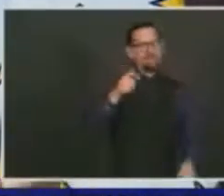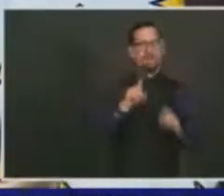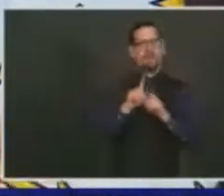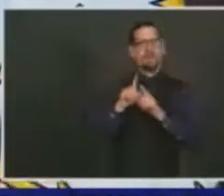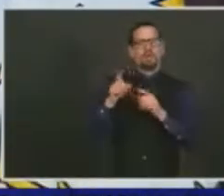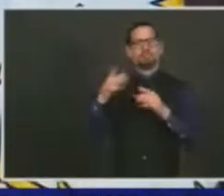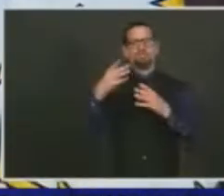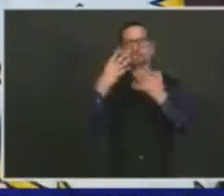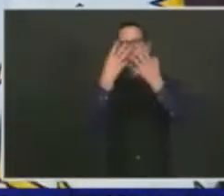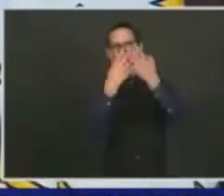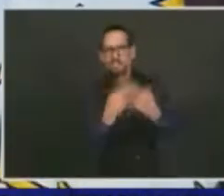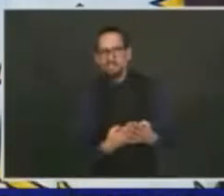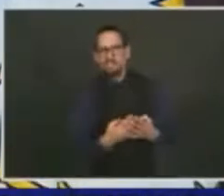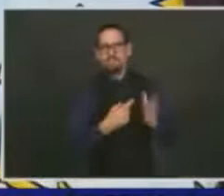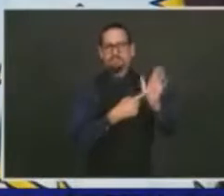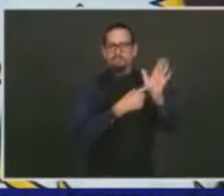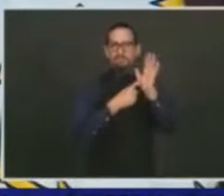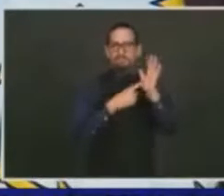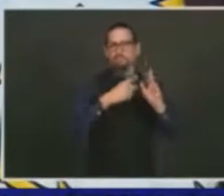and general rule following.